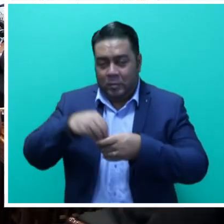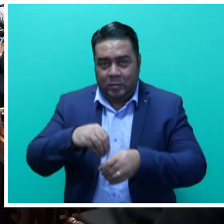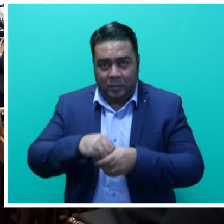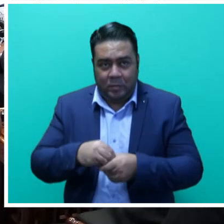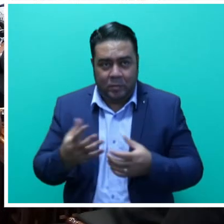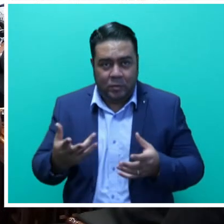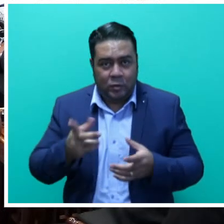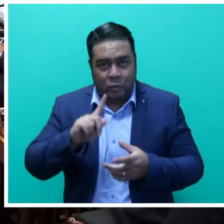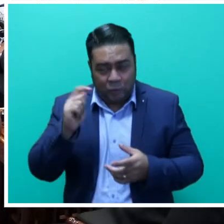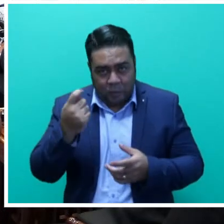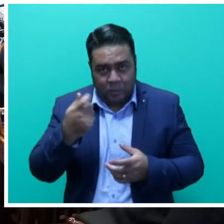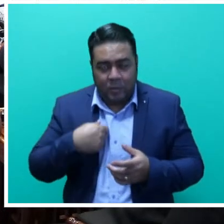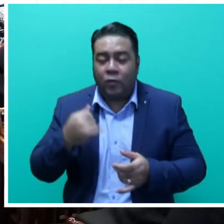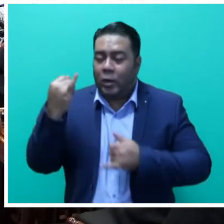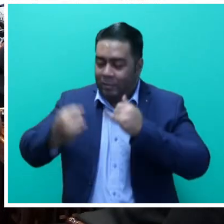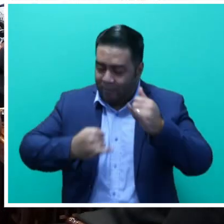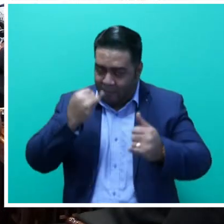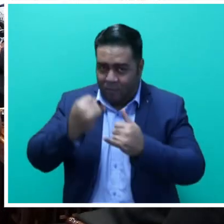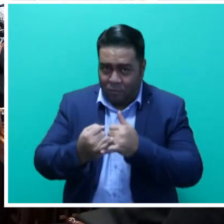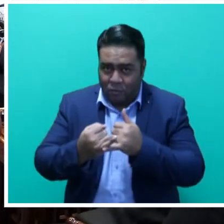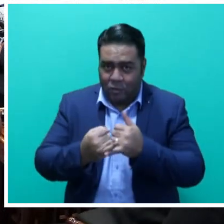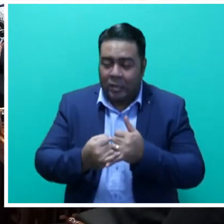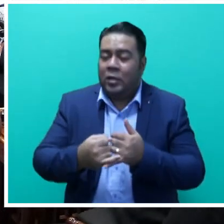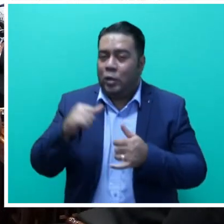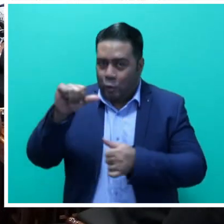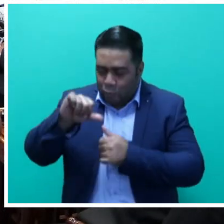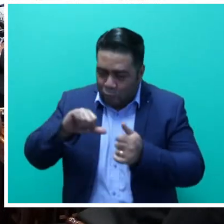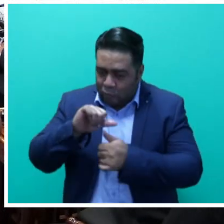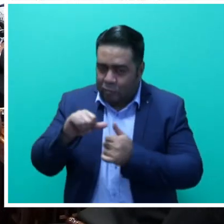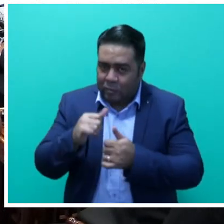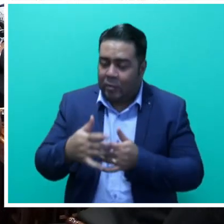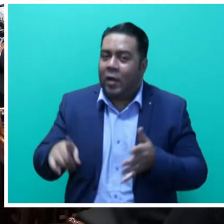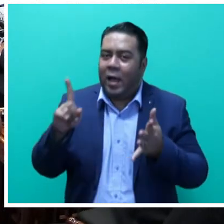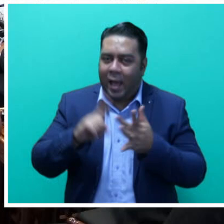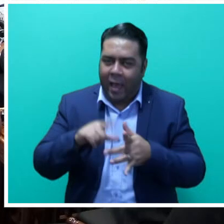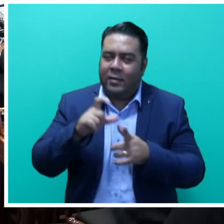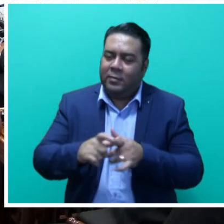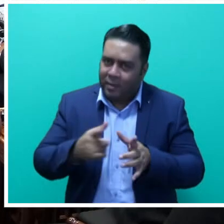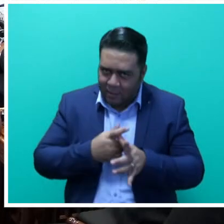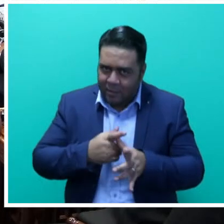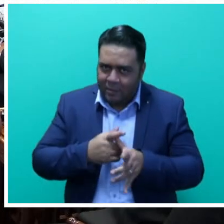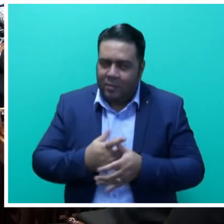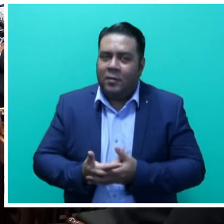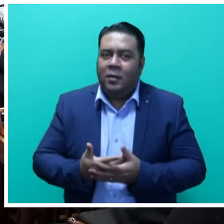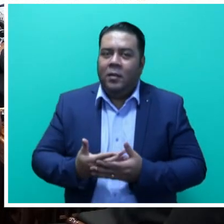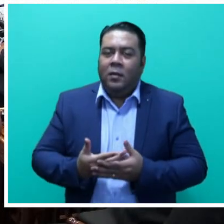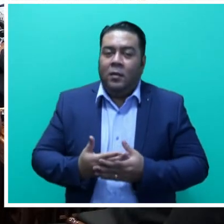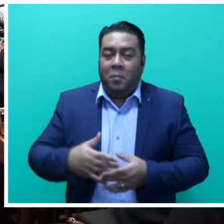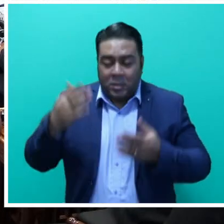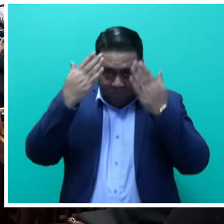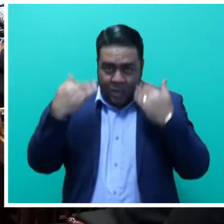terms through the International Development Association, or known as IDA. Mr. Speaker,